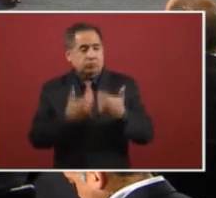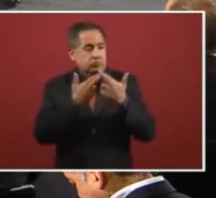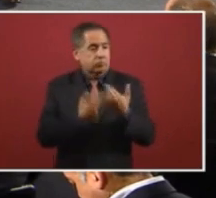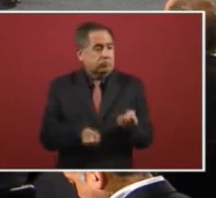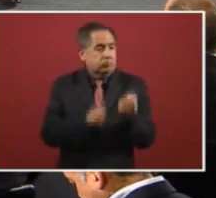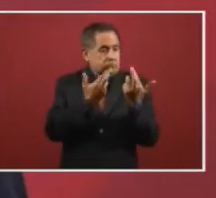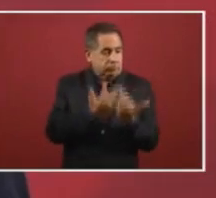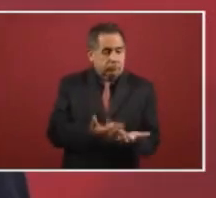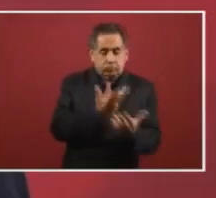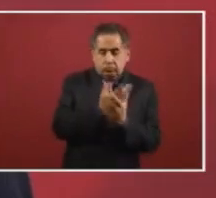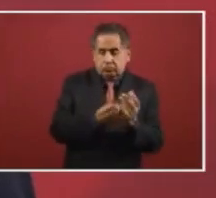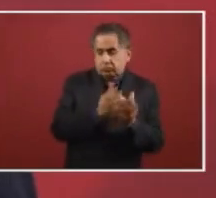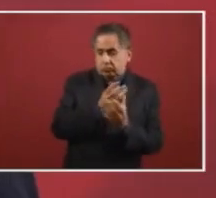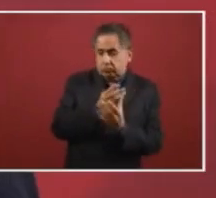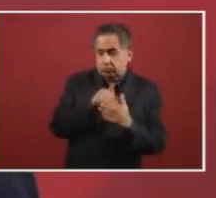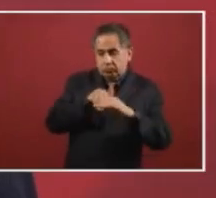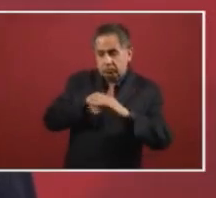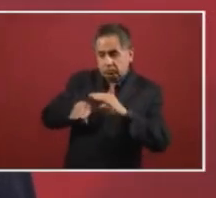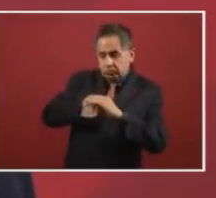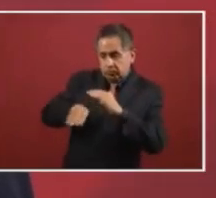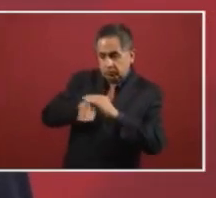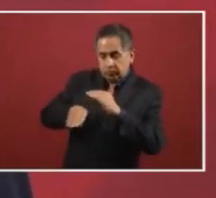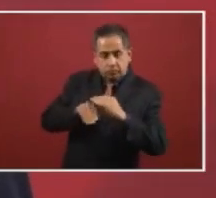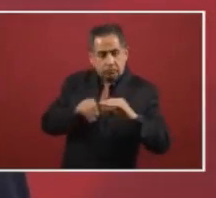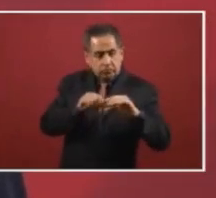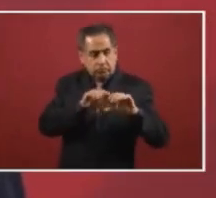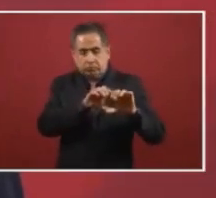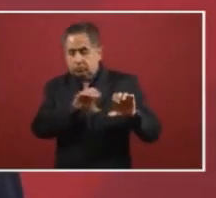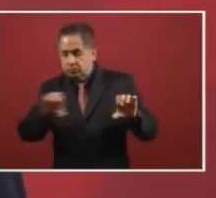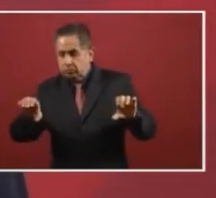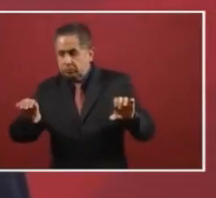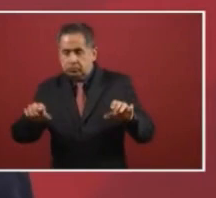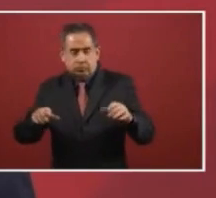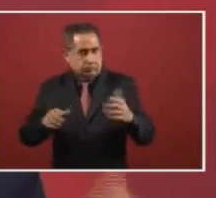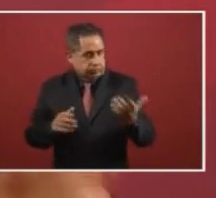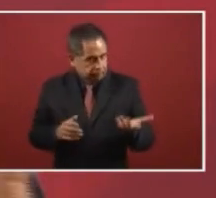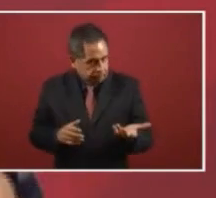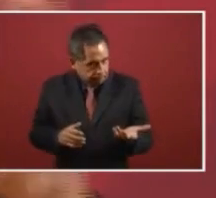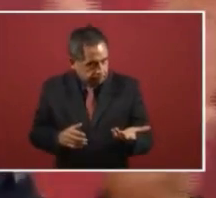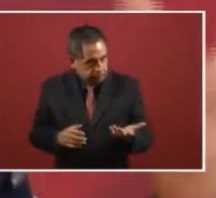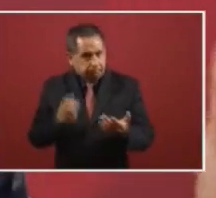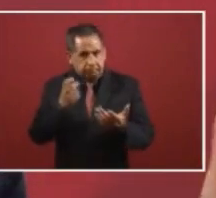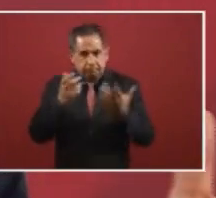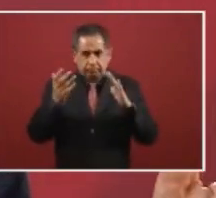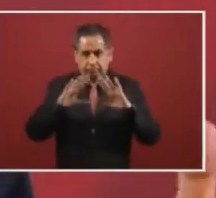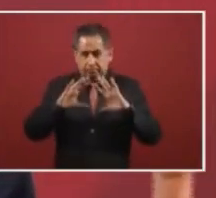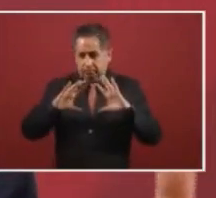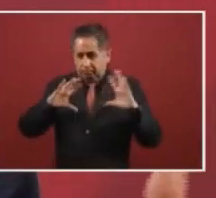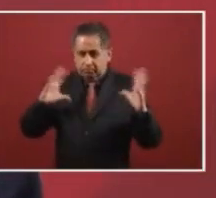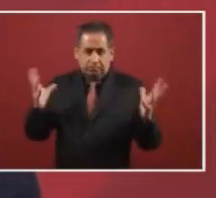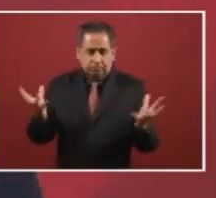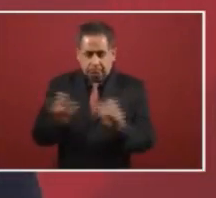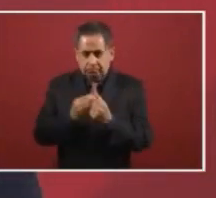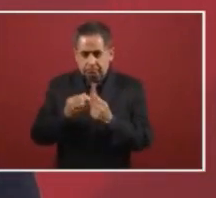the topography and the volume at which each of these ducts come. So the